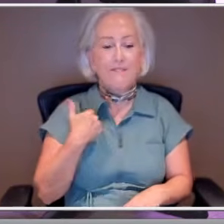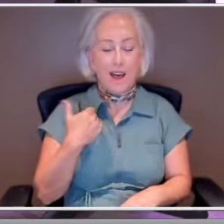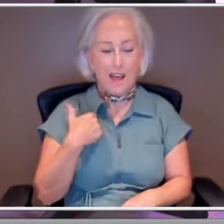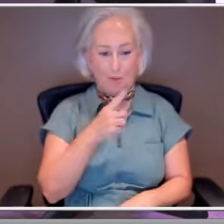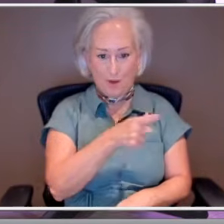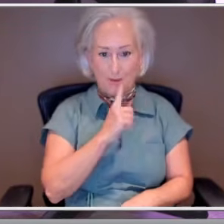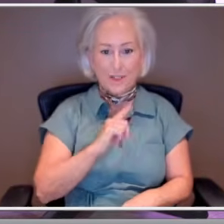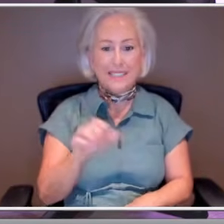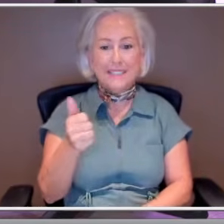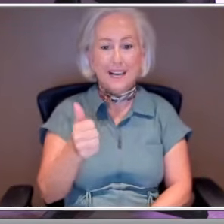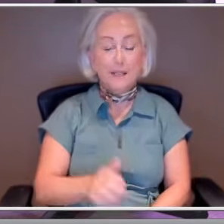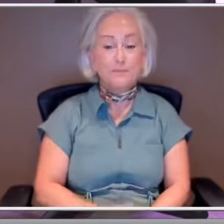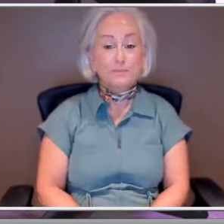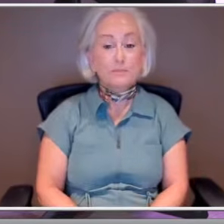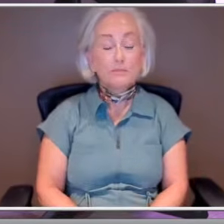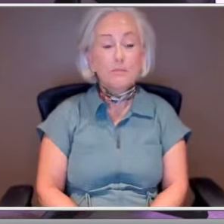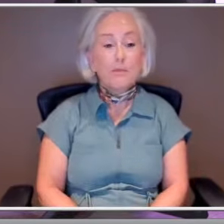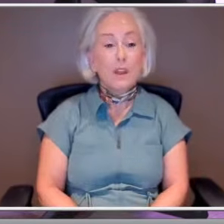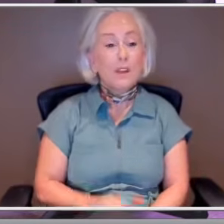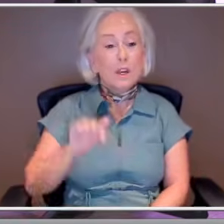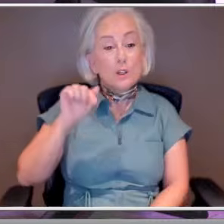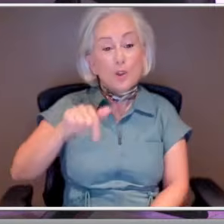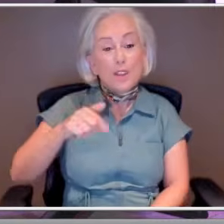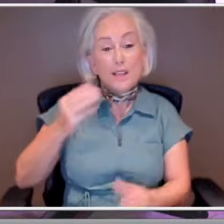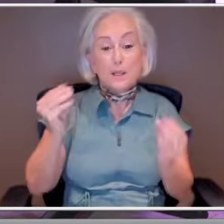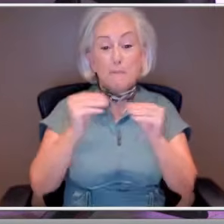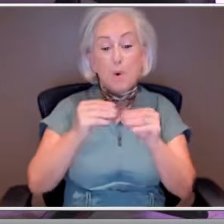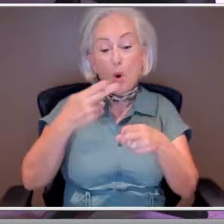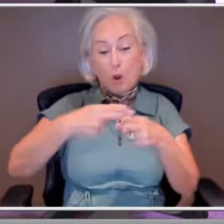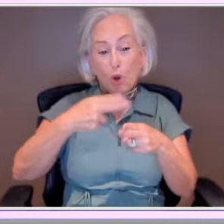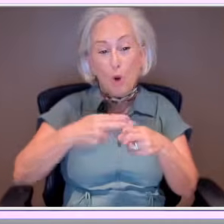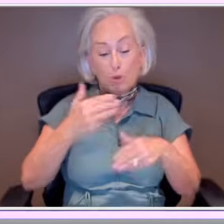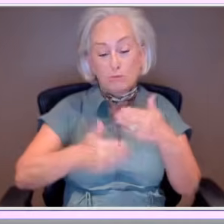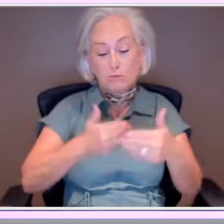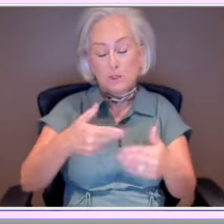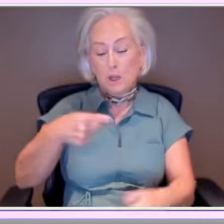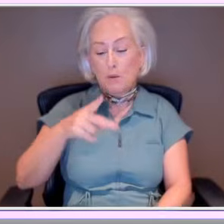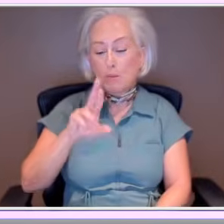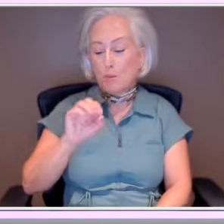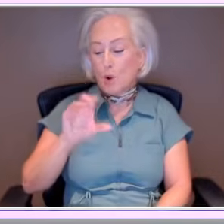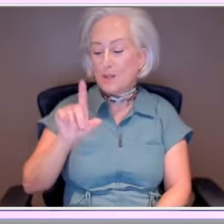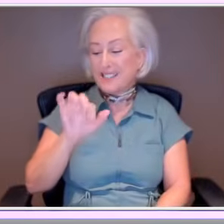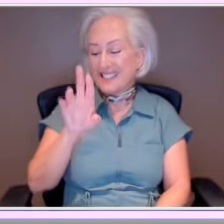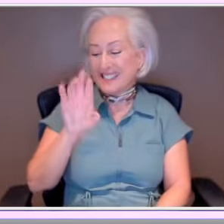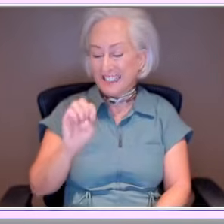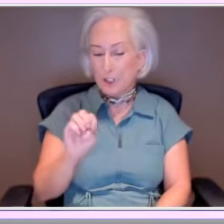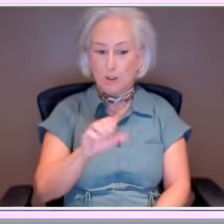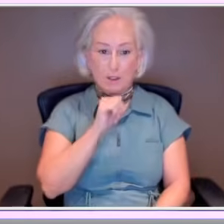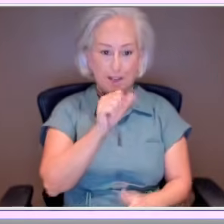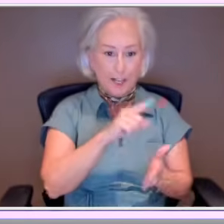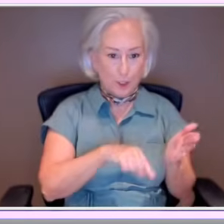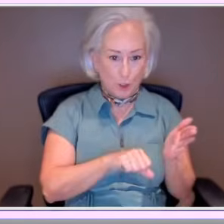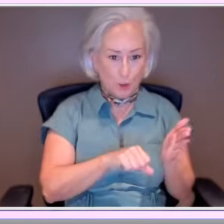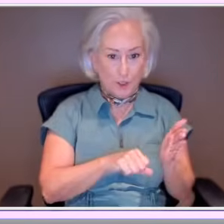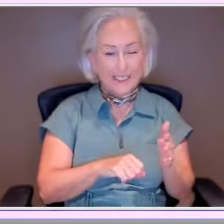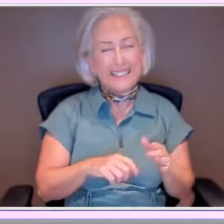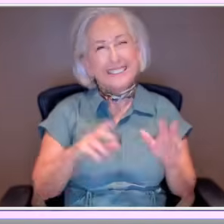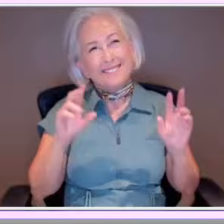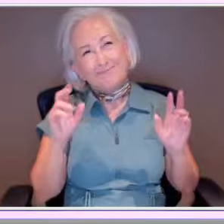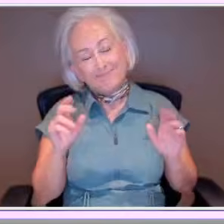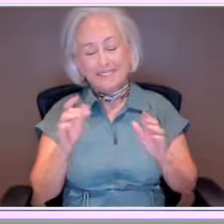a procedure, not a surgery, correct? Or is it called a surgery? So it technically is still an operation or a surgery. So it's a little